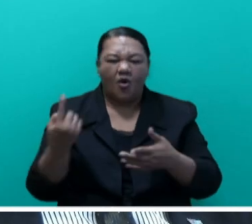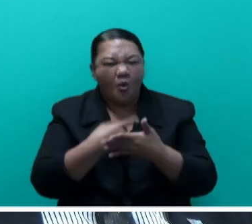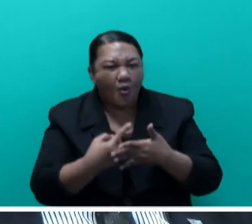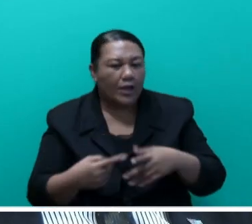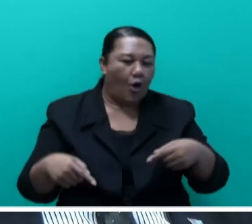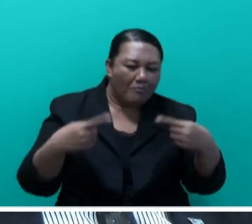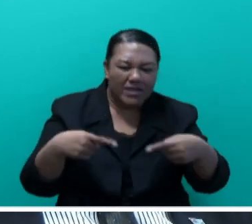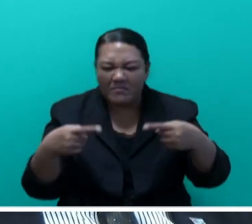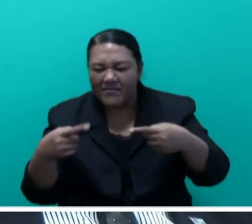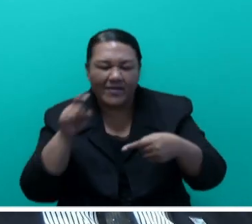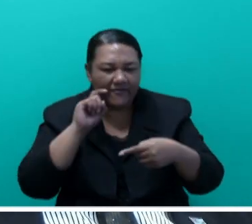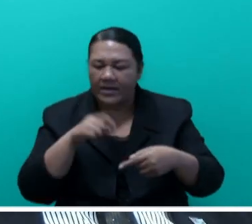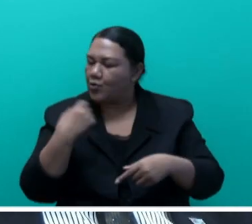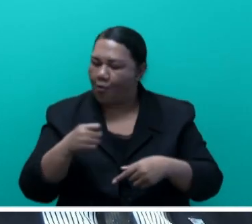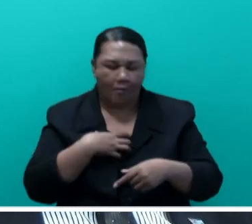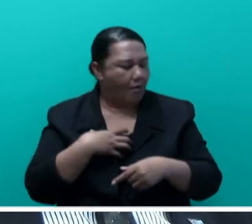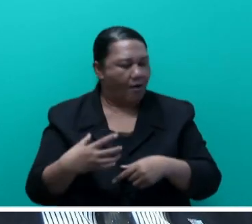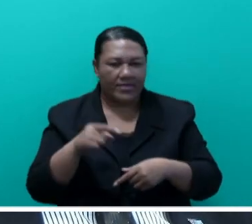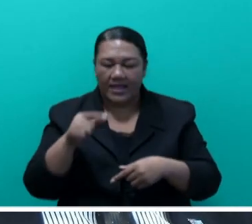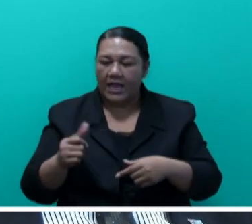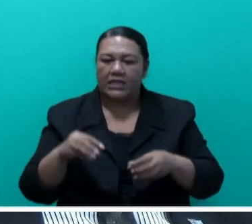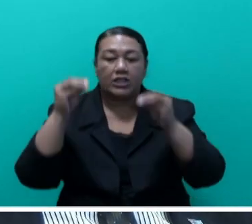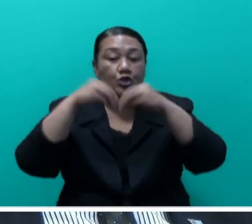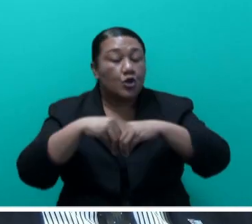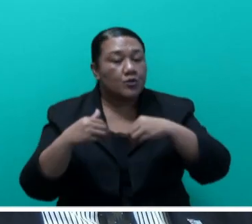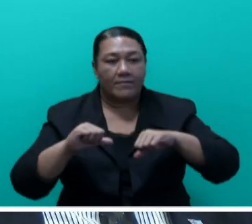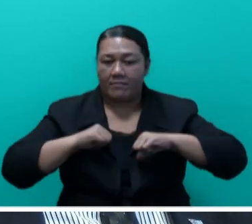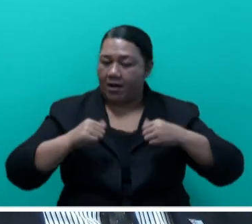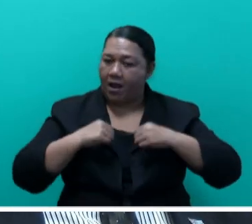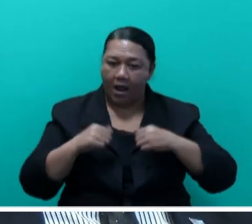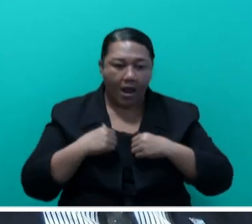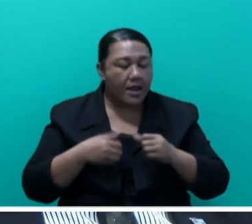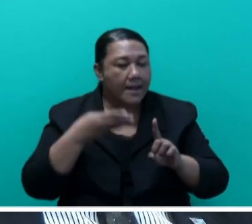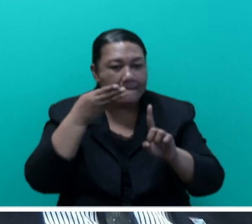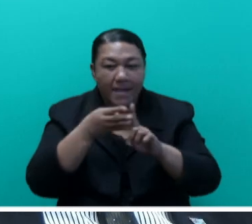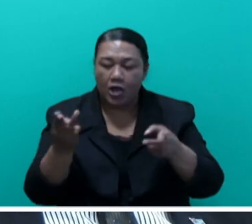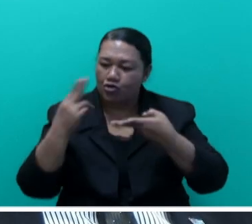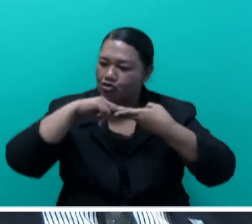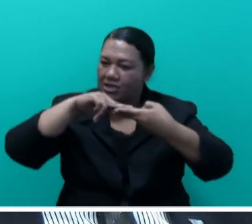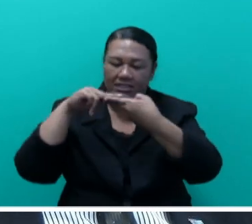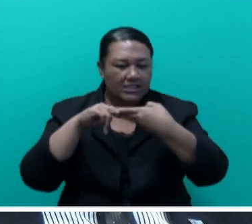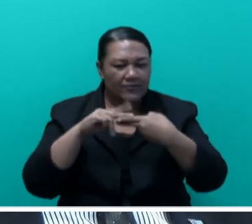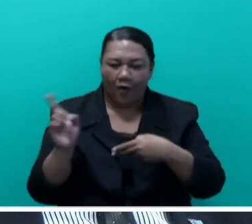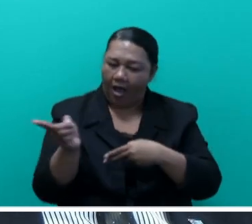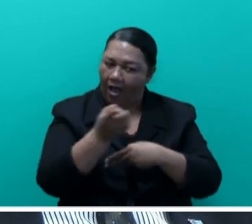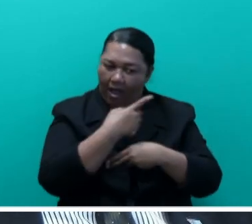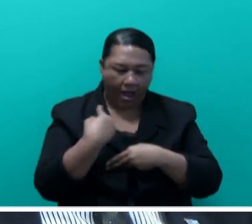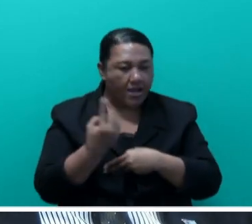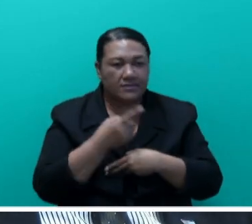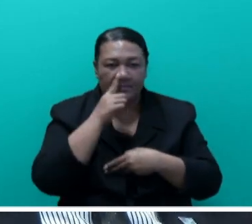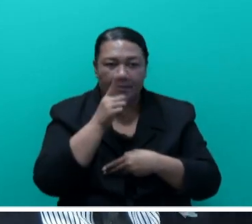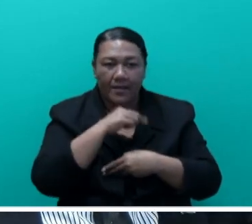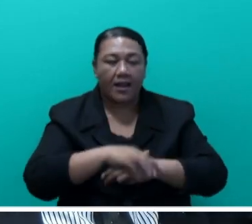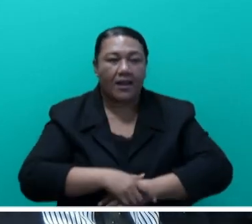national identity, a source of pride, and a means of fostering unity among our people. In